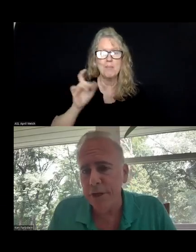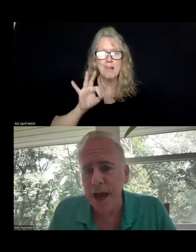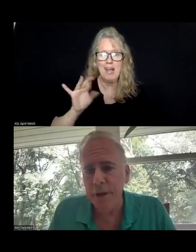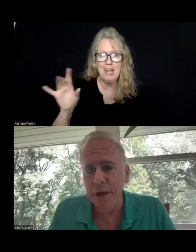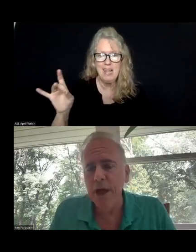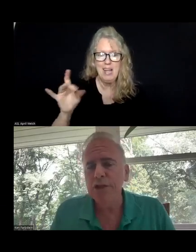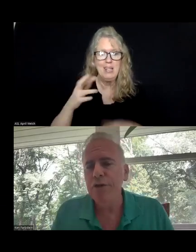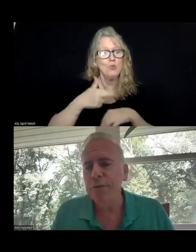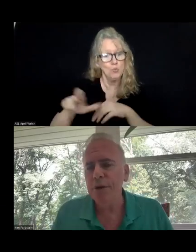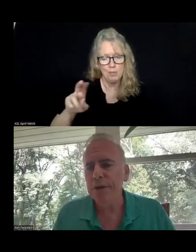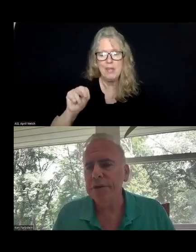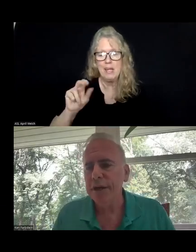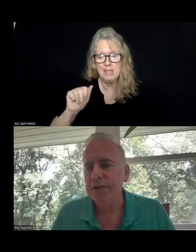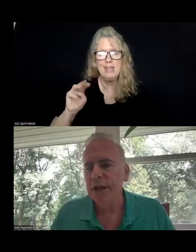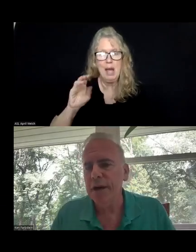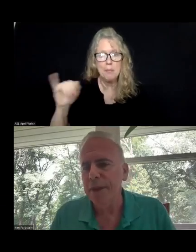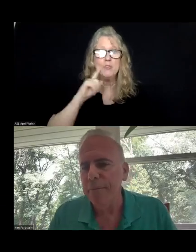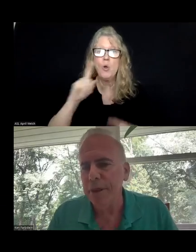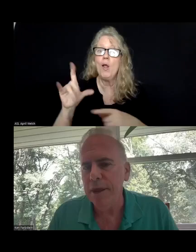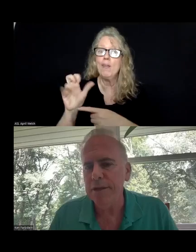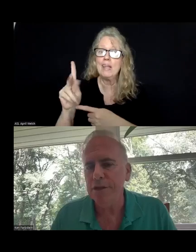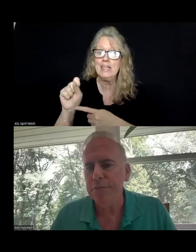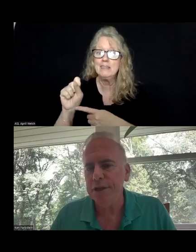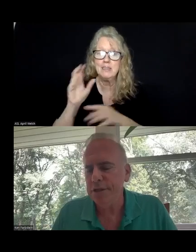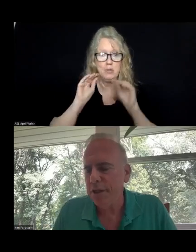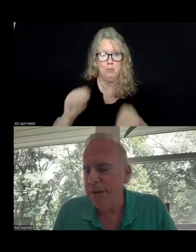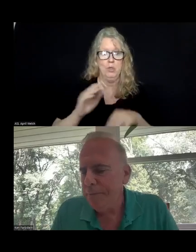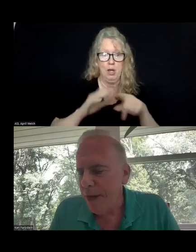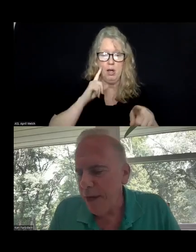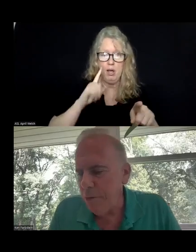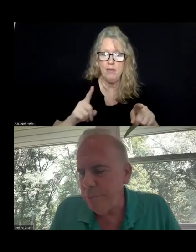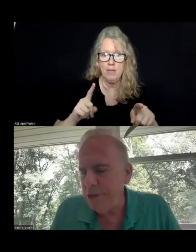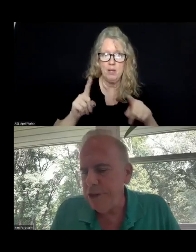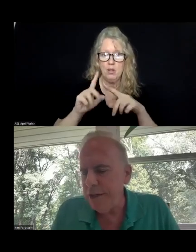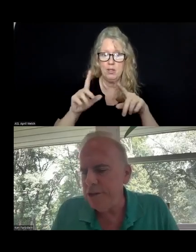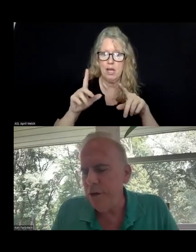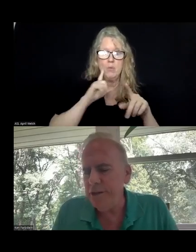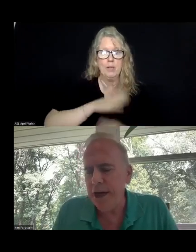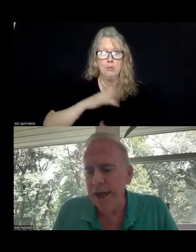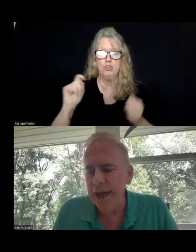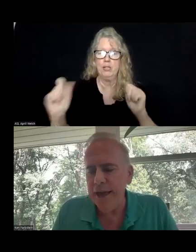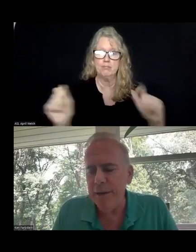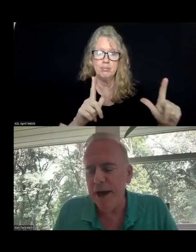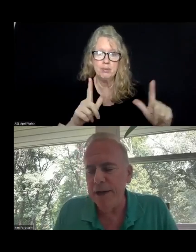them to NAMI. So if you could put the links up on the screen, please. I would appreciate it. So